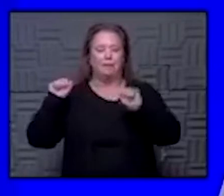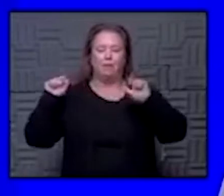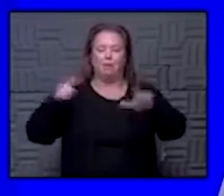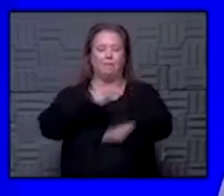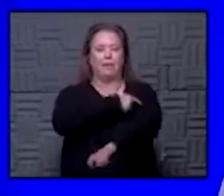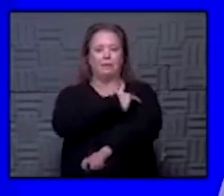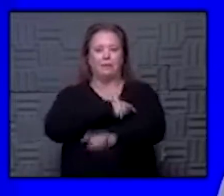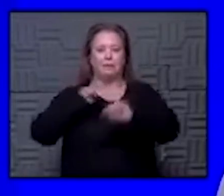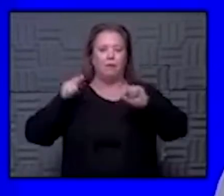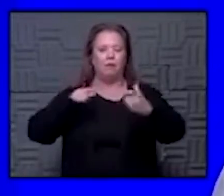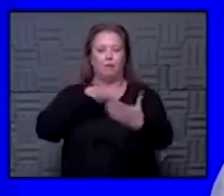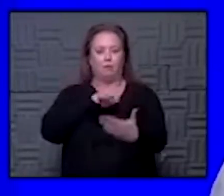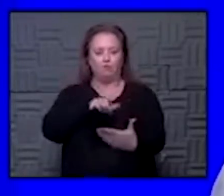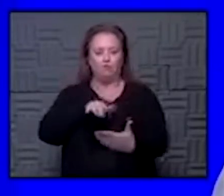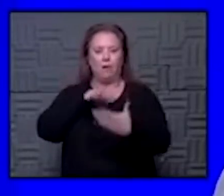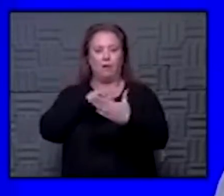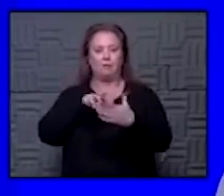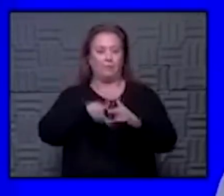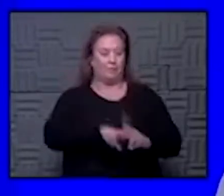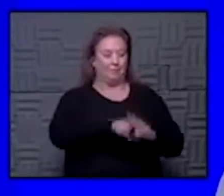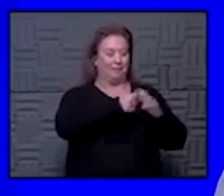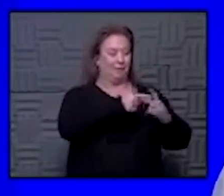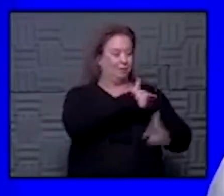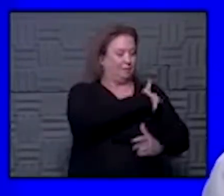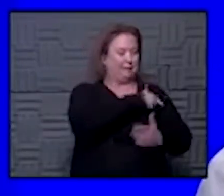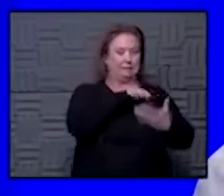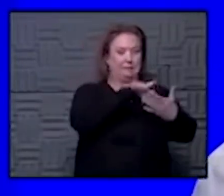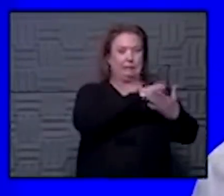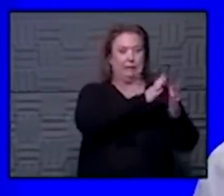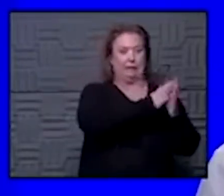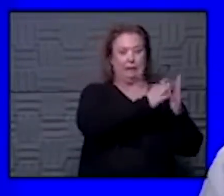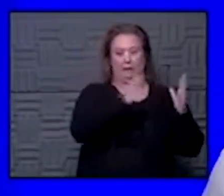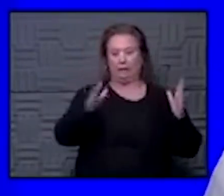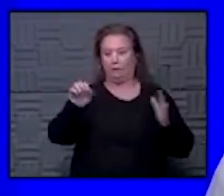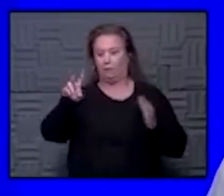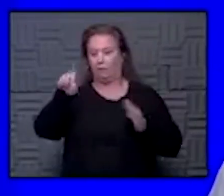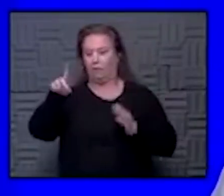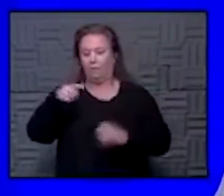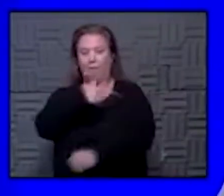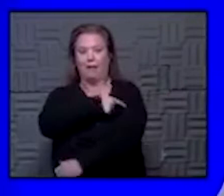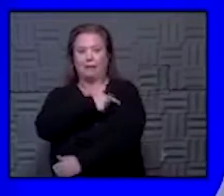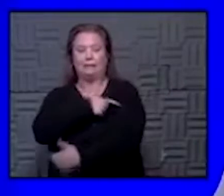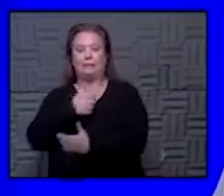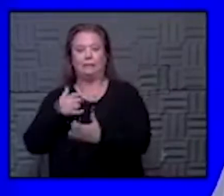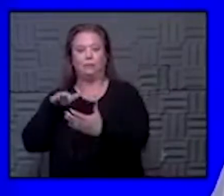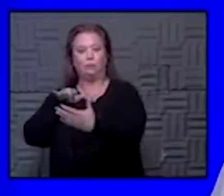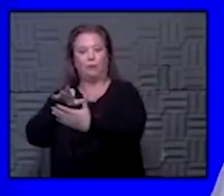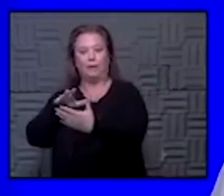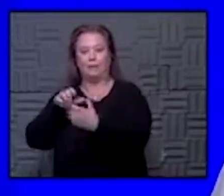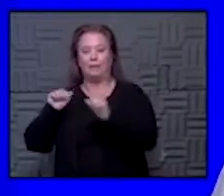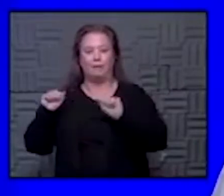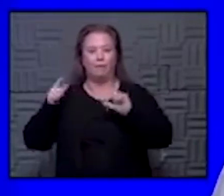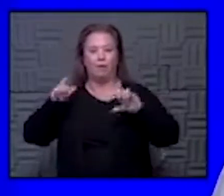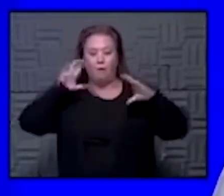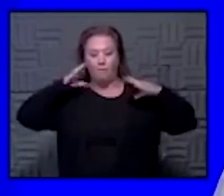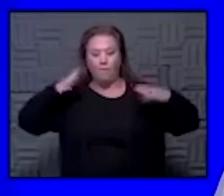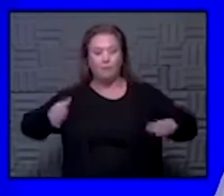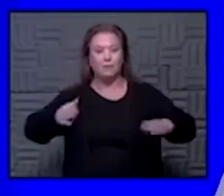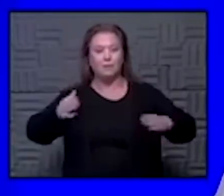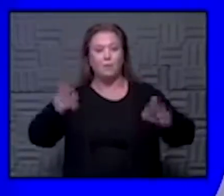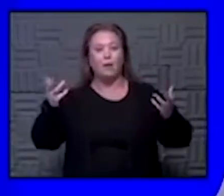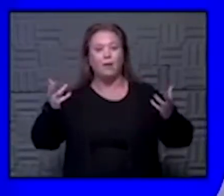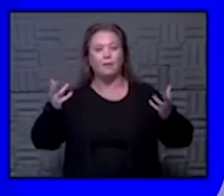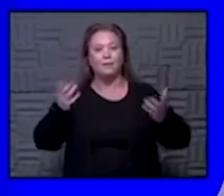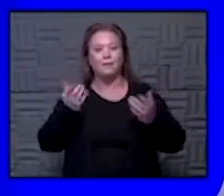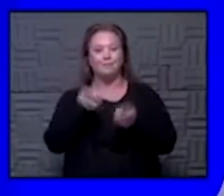vaccines, all of the trials, from the initial vaccine trials to now the COVID vaccine trials, they have all focused on safety. And